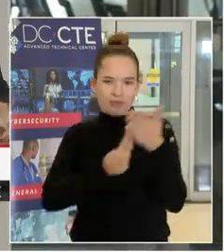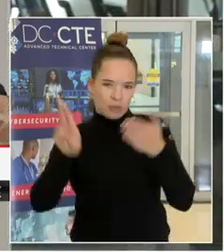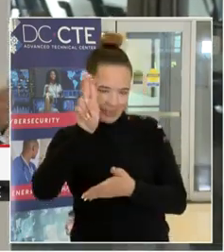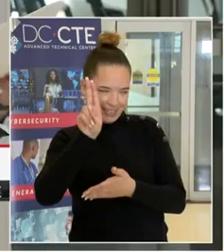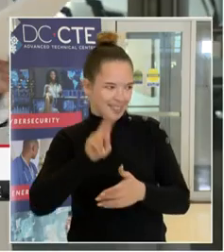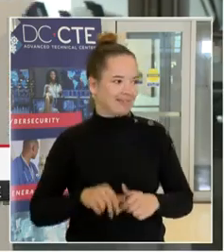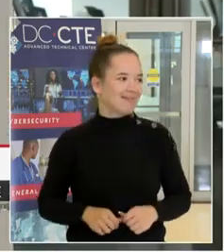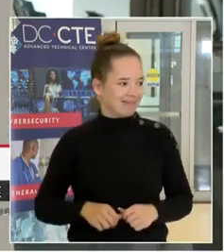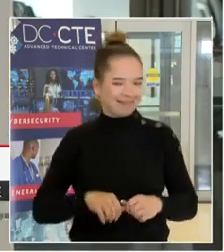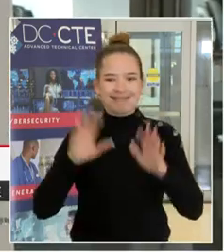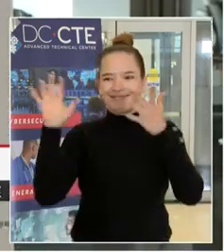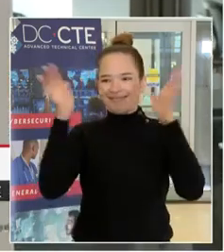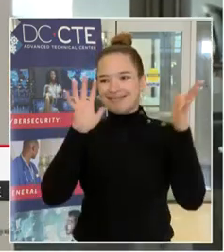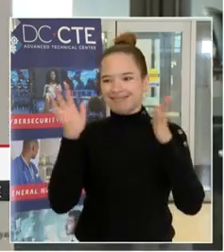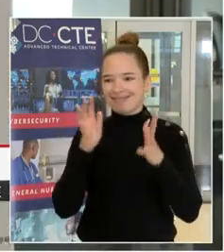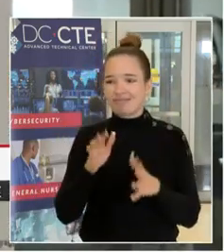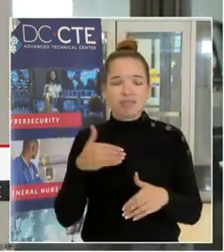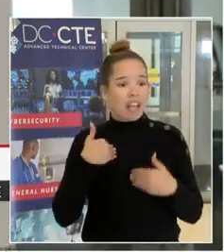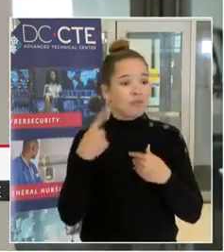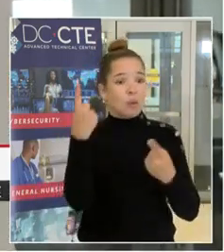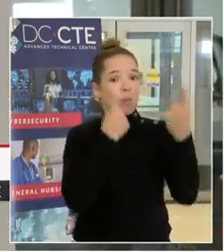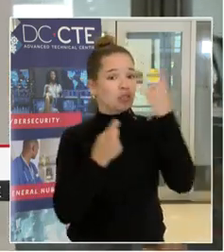some questions.